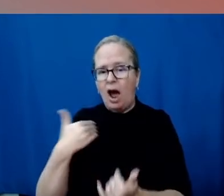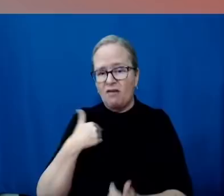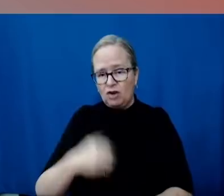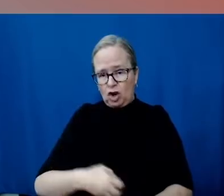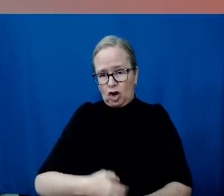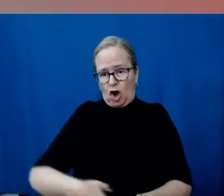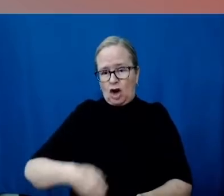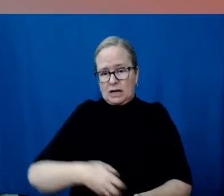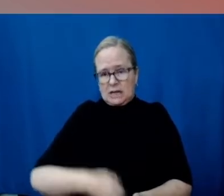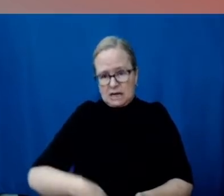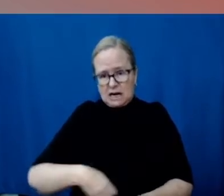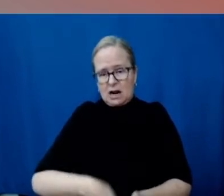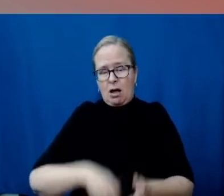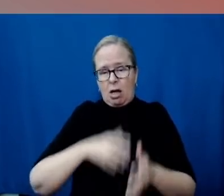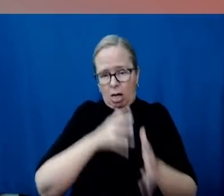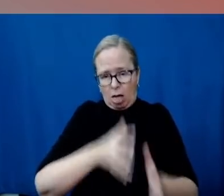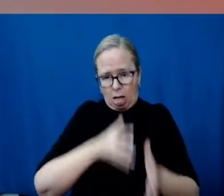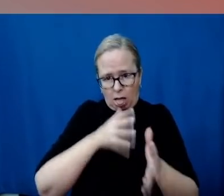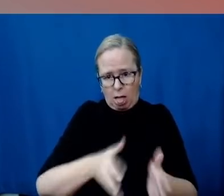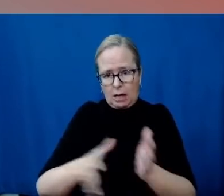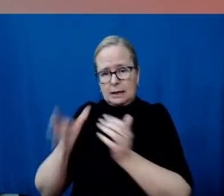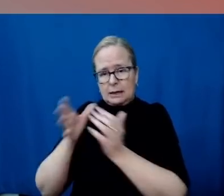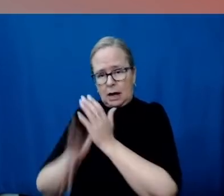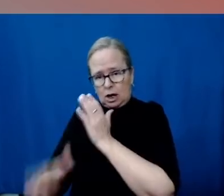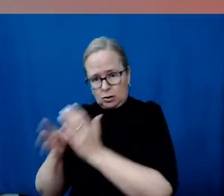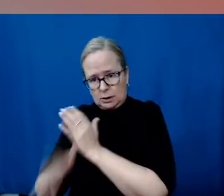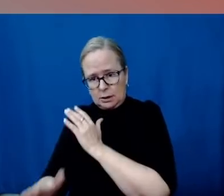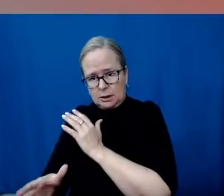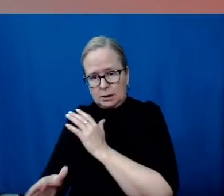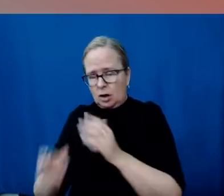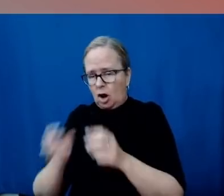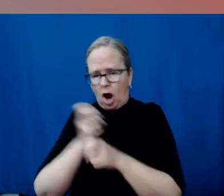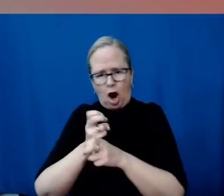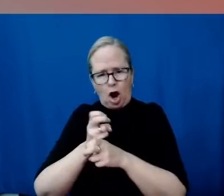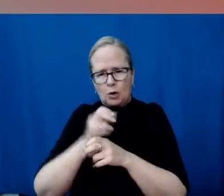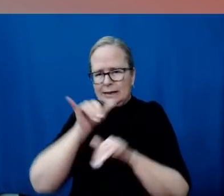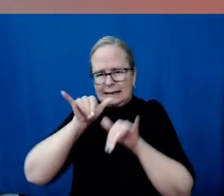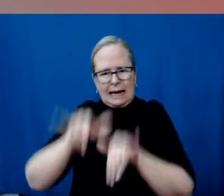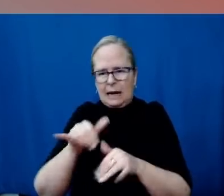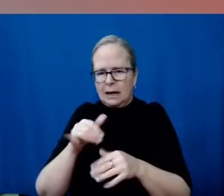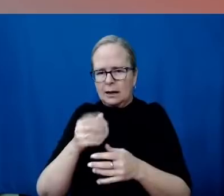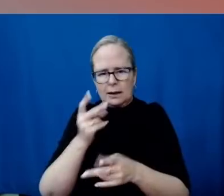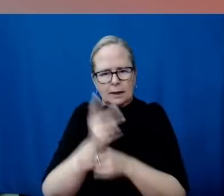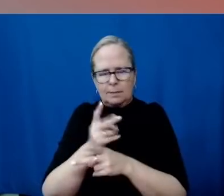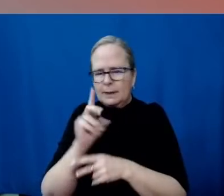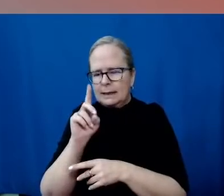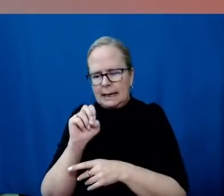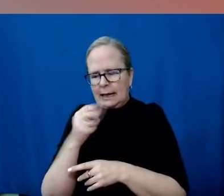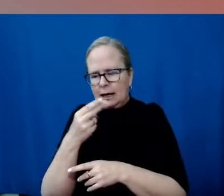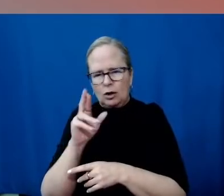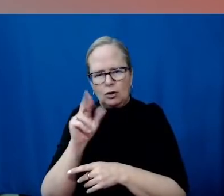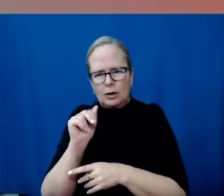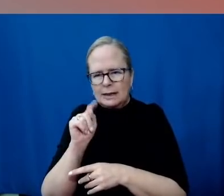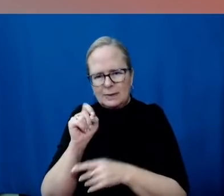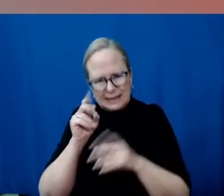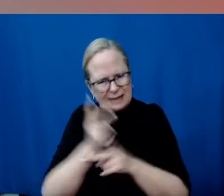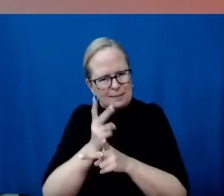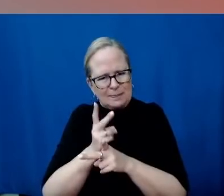getting dehydrated, not being able to stay very hydrated, that then just compounds things. So what you can do at home is